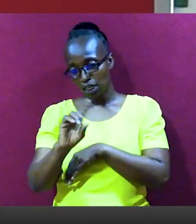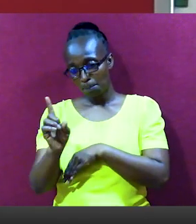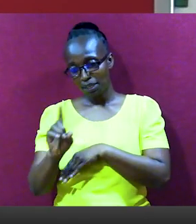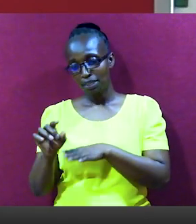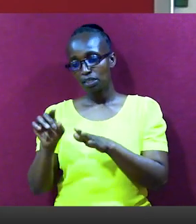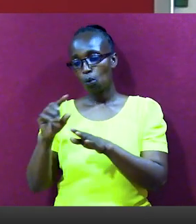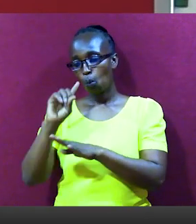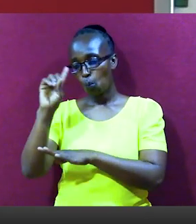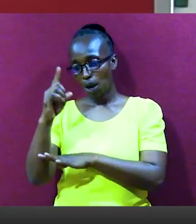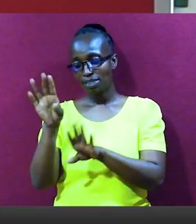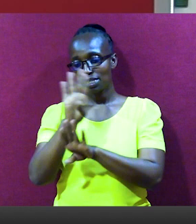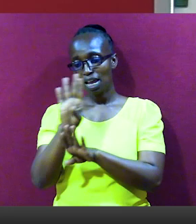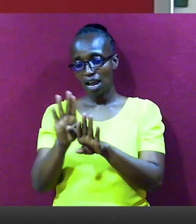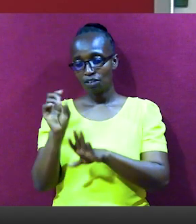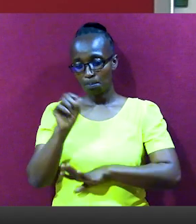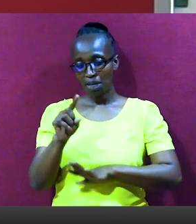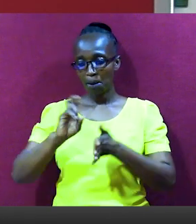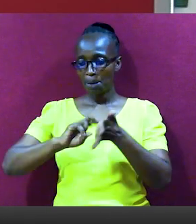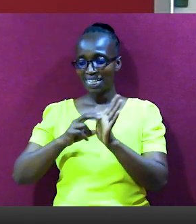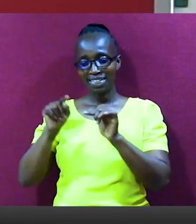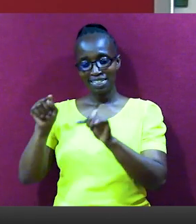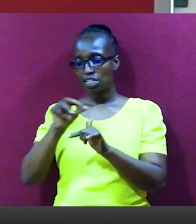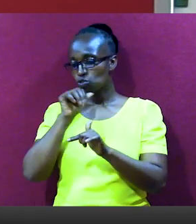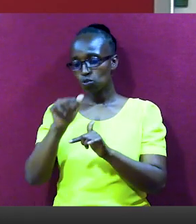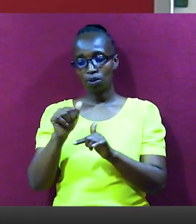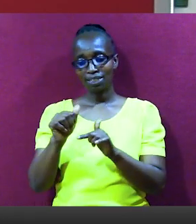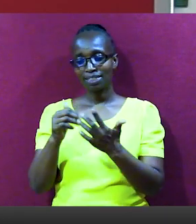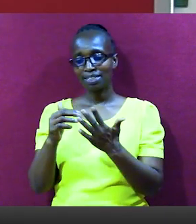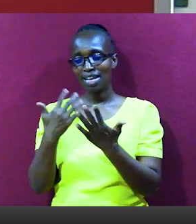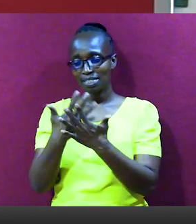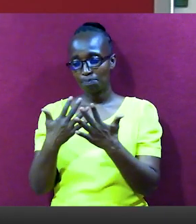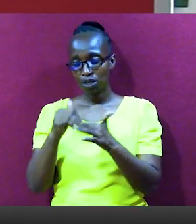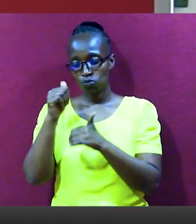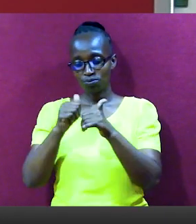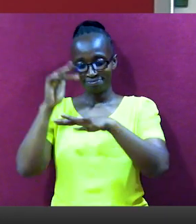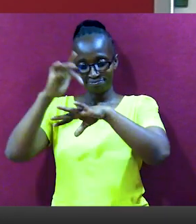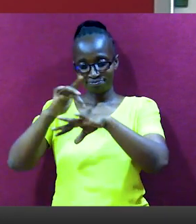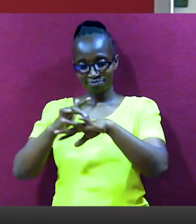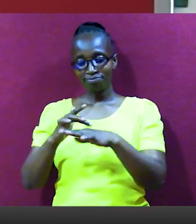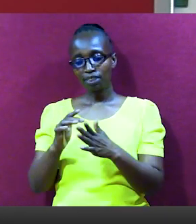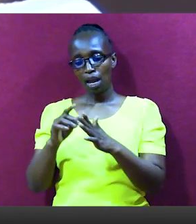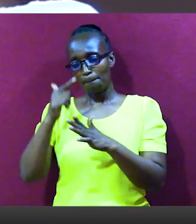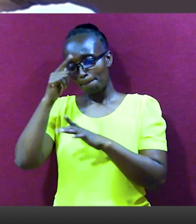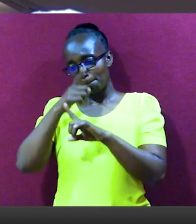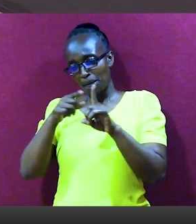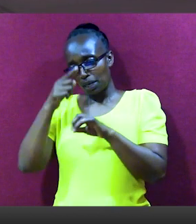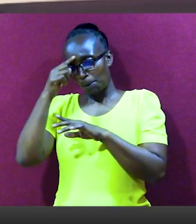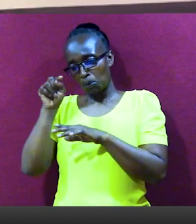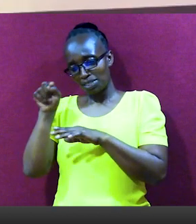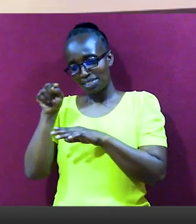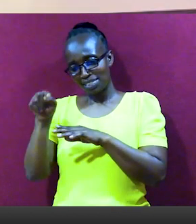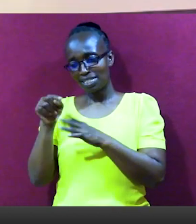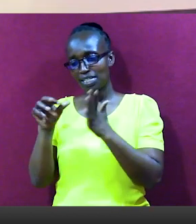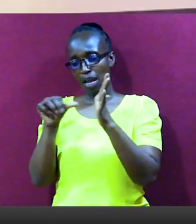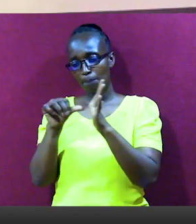hour. And so they'll come and spend about 30 minutes to an hour in the clinic once every 6 months. That's really not much of an inconvenience. Kwa